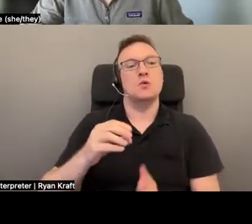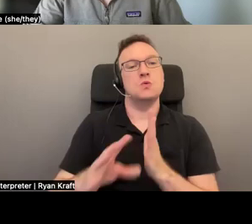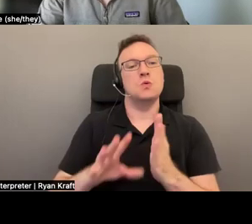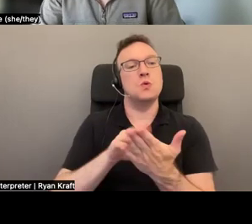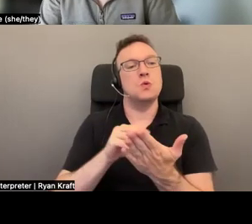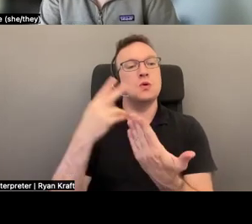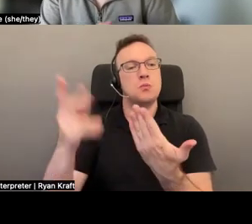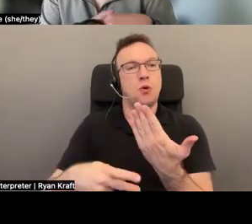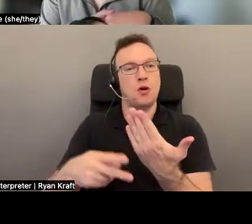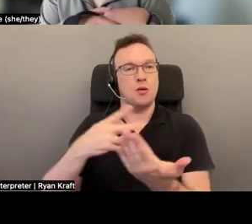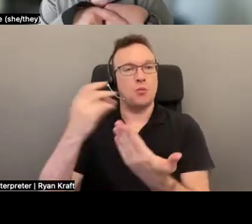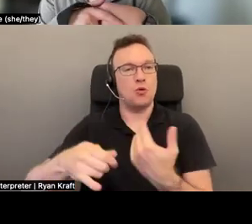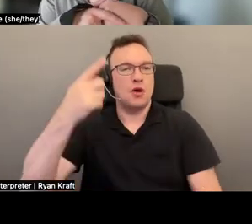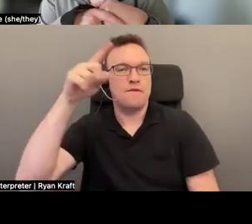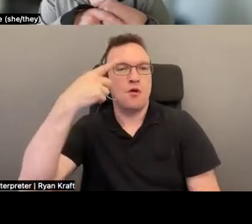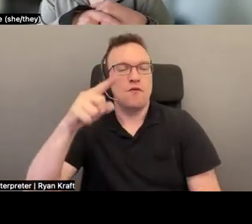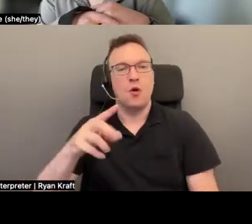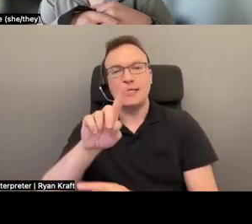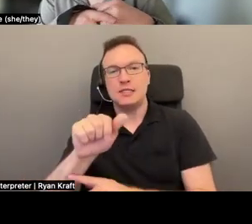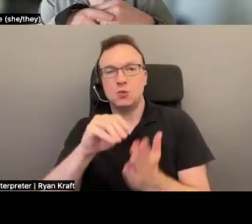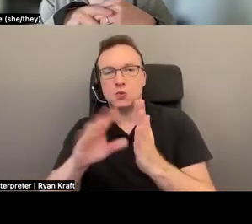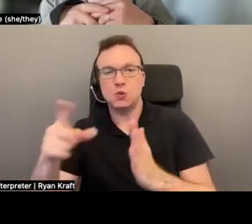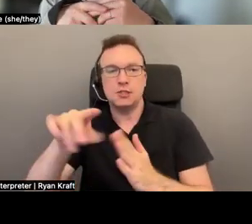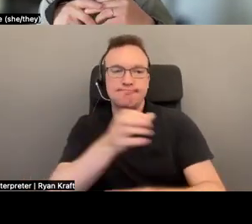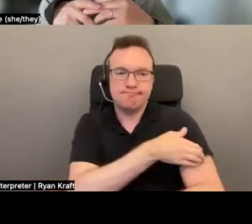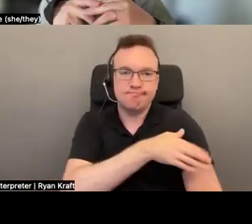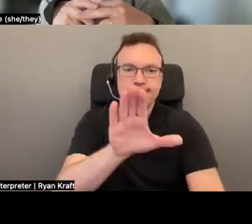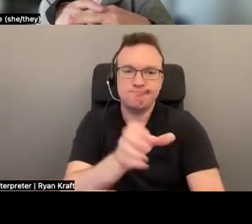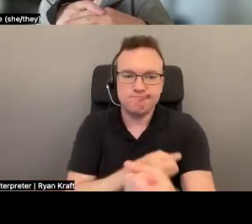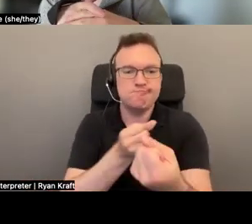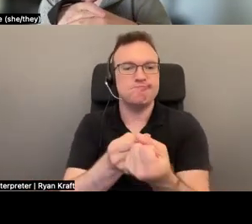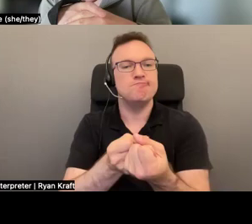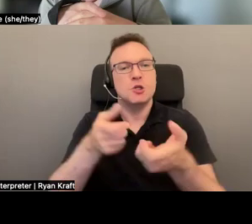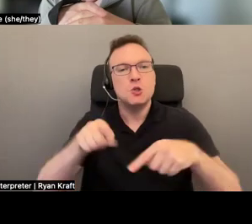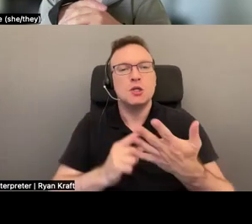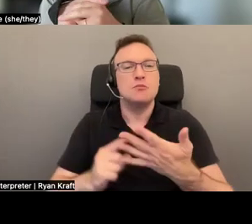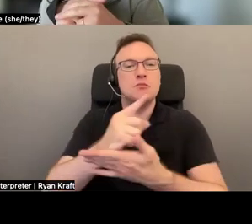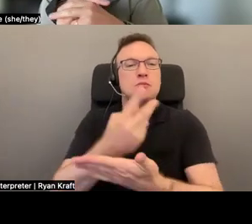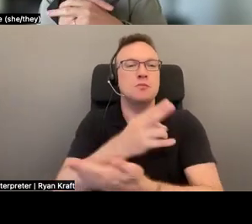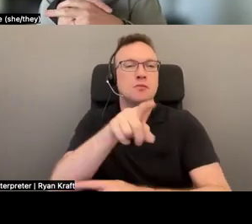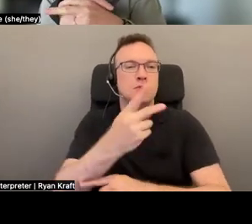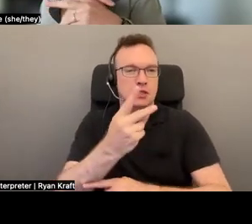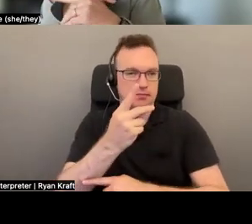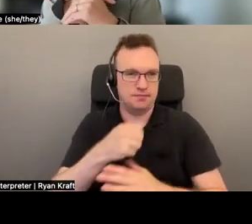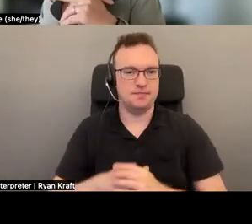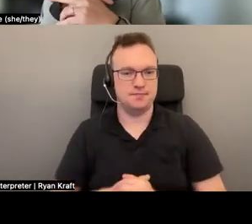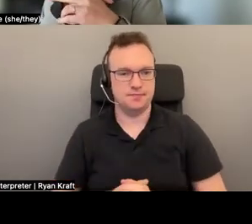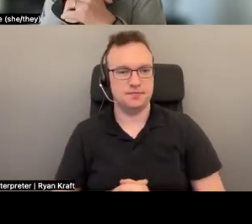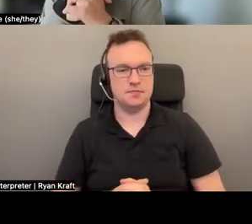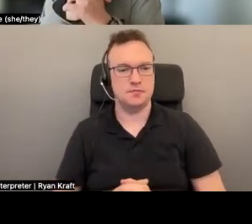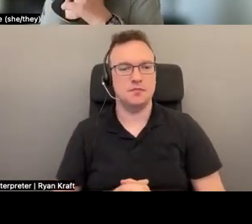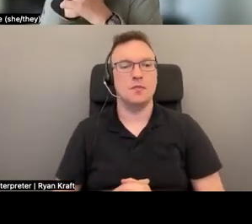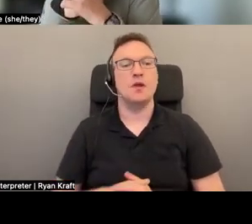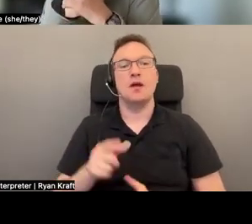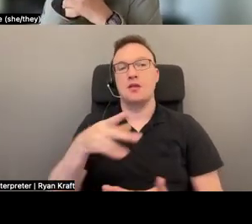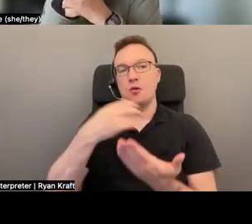aims to empower and support disabled students while navigating post-secondary education. It